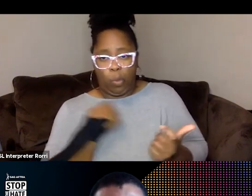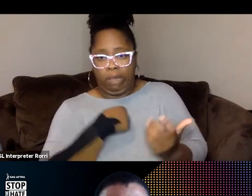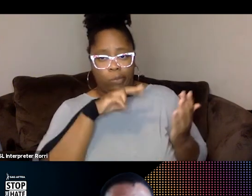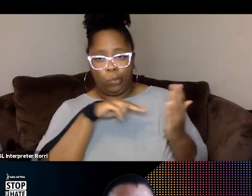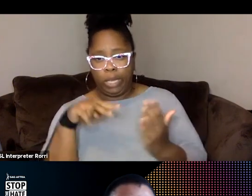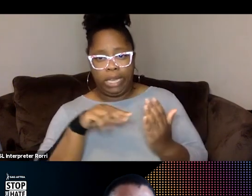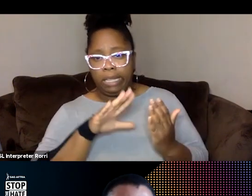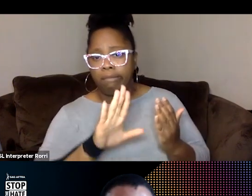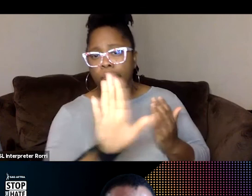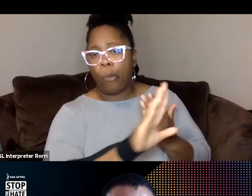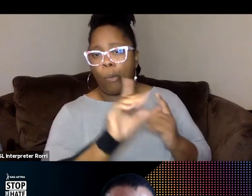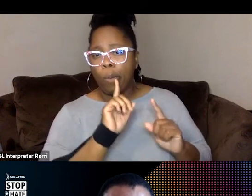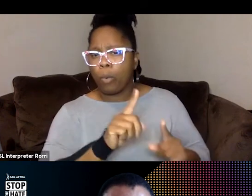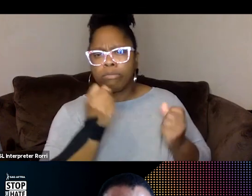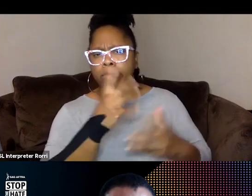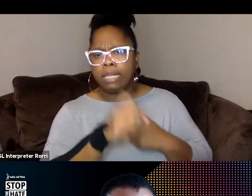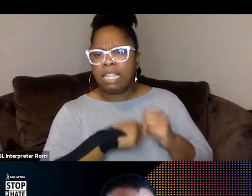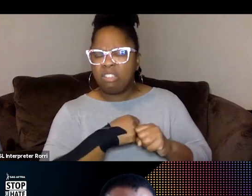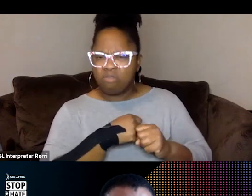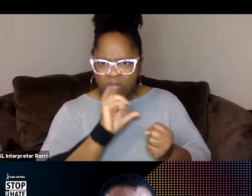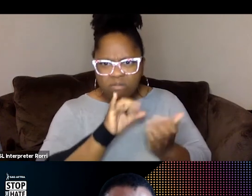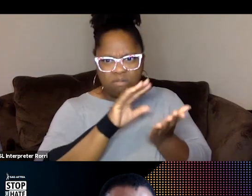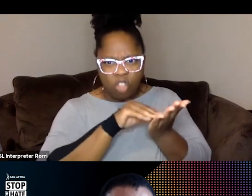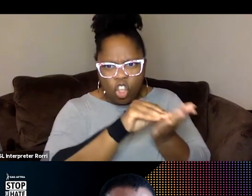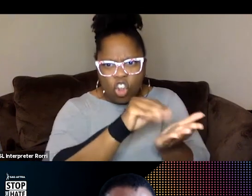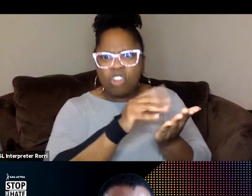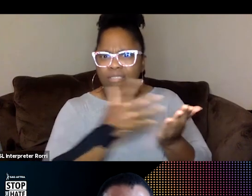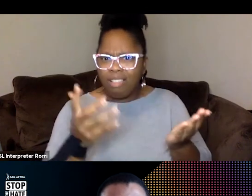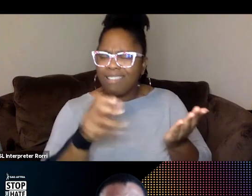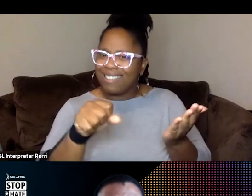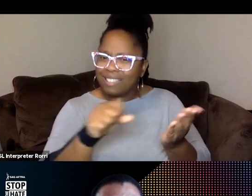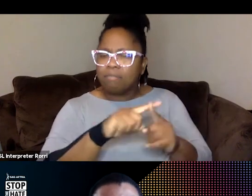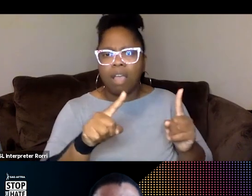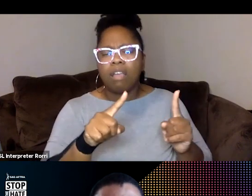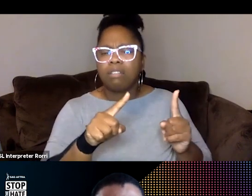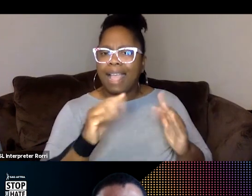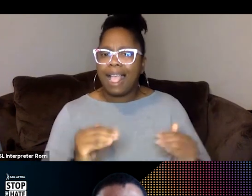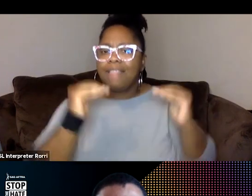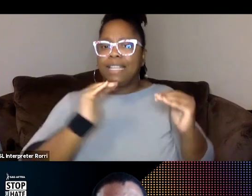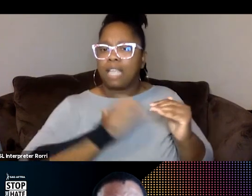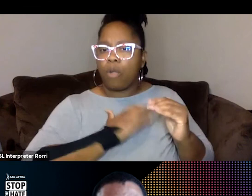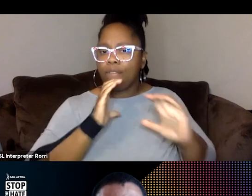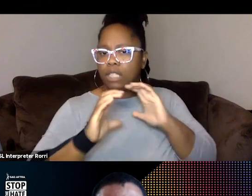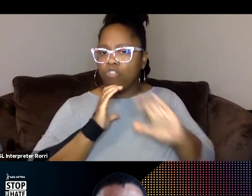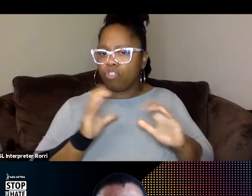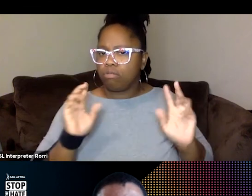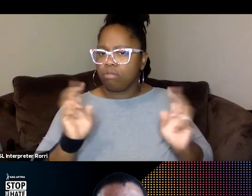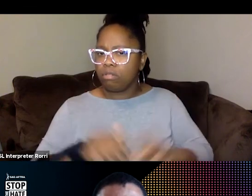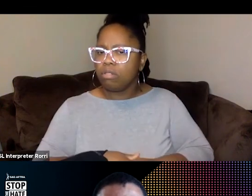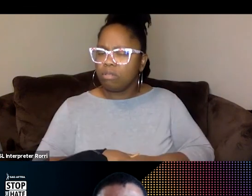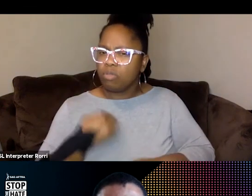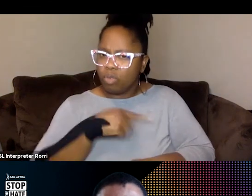years, not just informative, but elevating in terms of the conversation that we are having and that we must